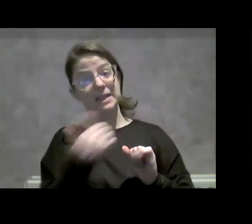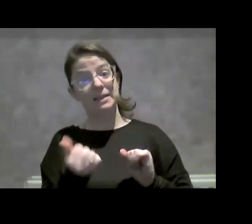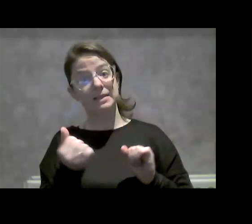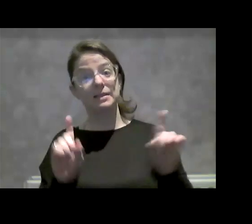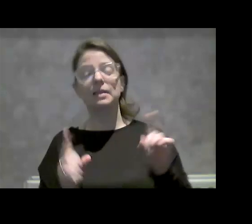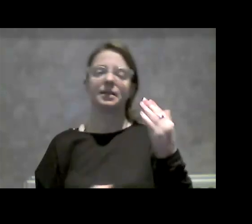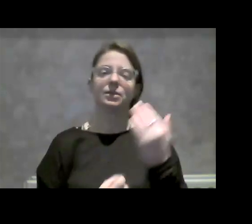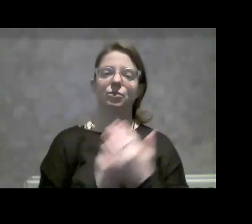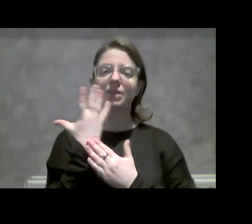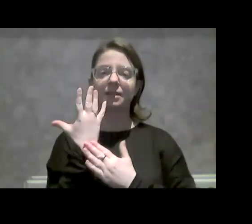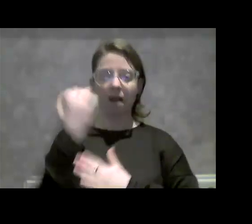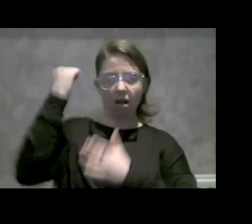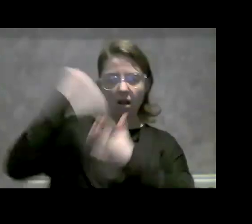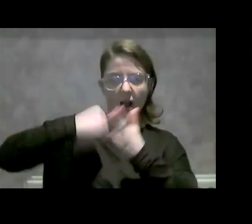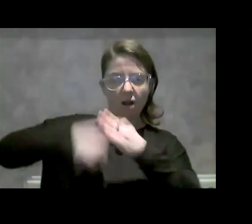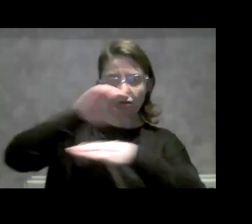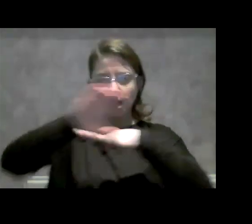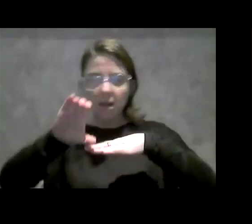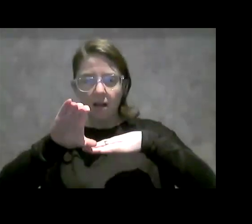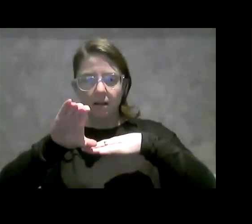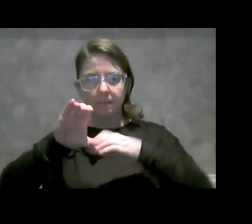and concrete has no chance against a weed.